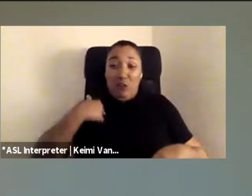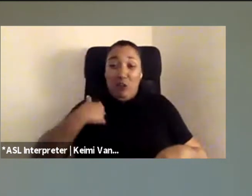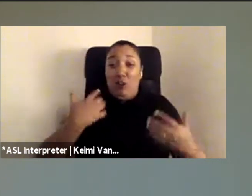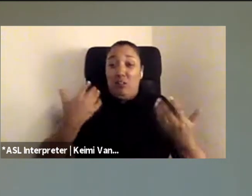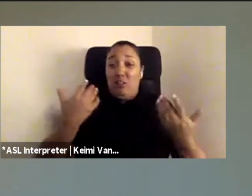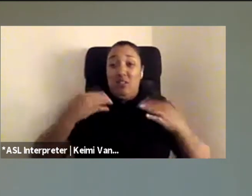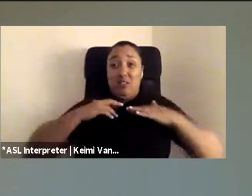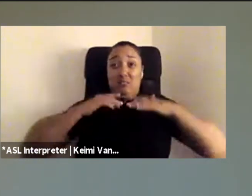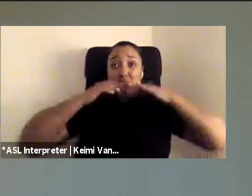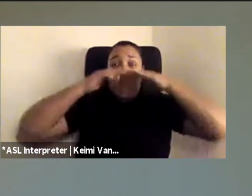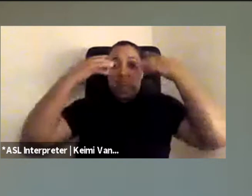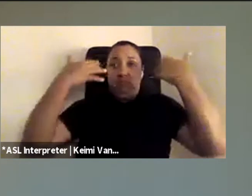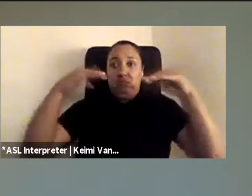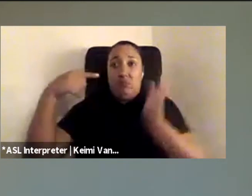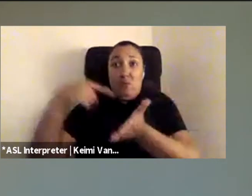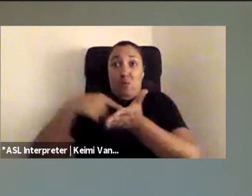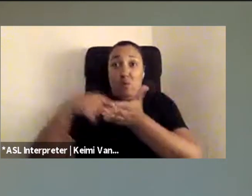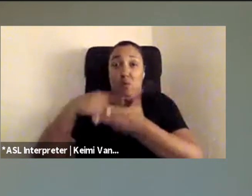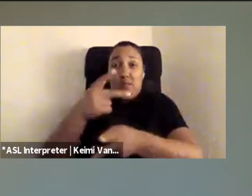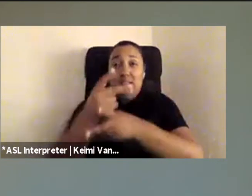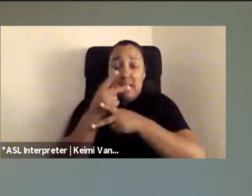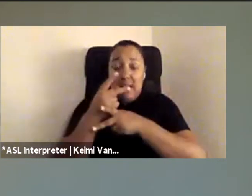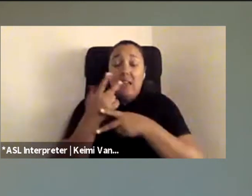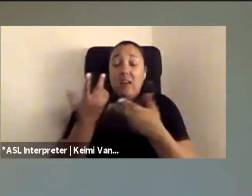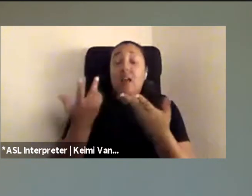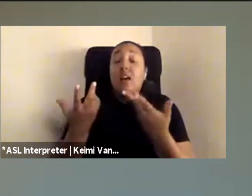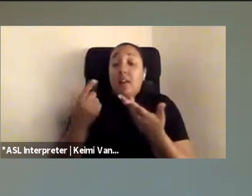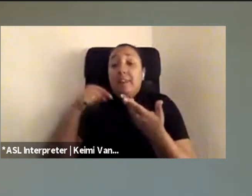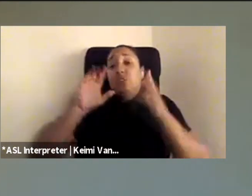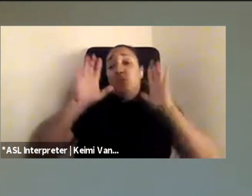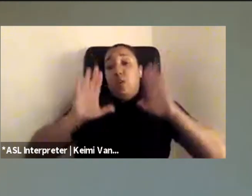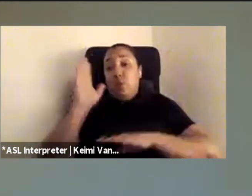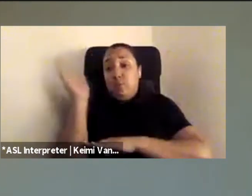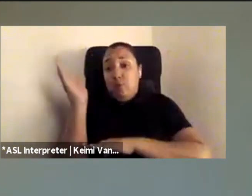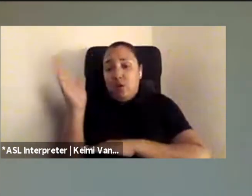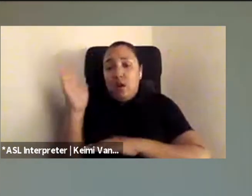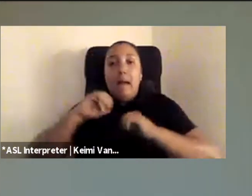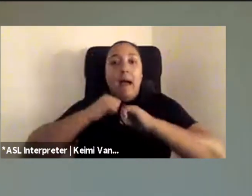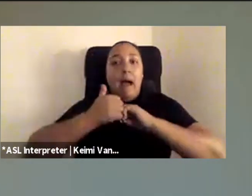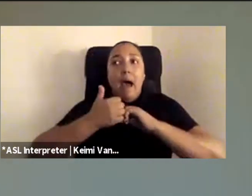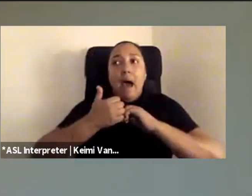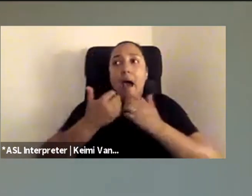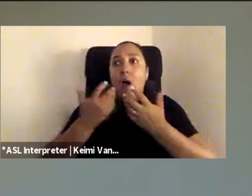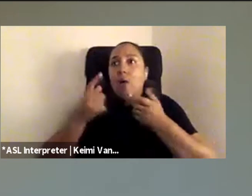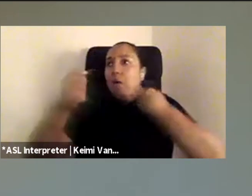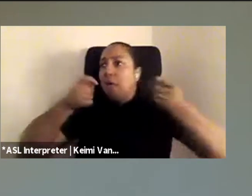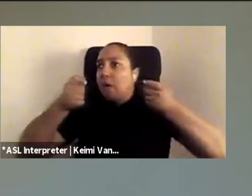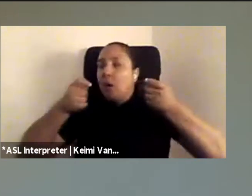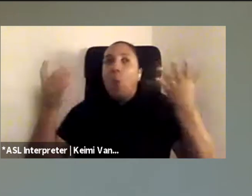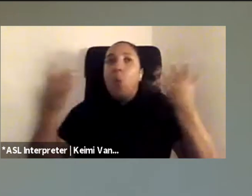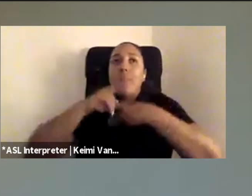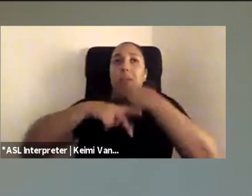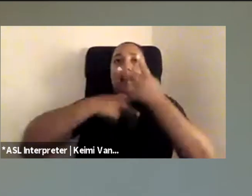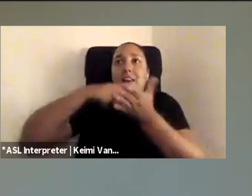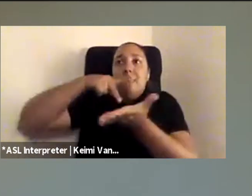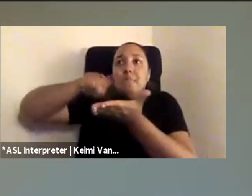great seminar where we can learn about what does it mean for us, what kind of payment programs are out there, how do we sign